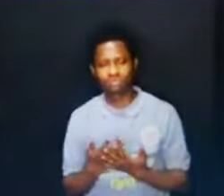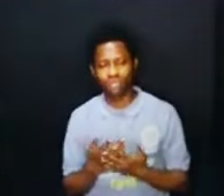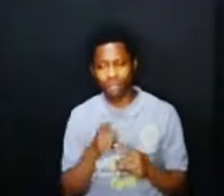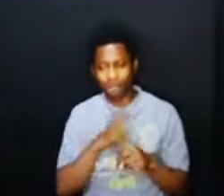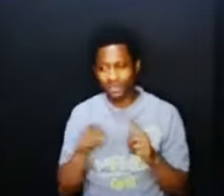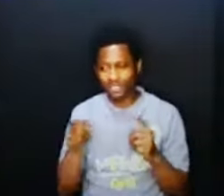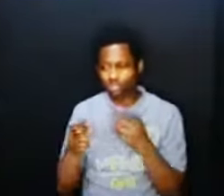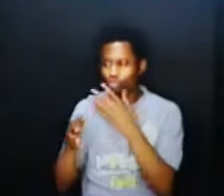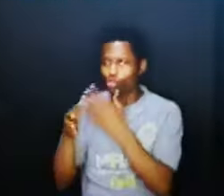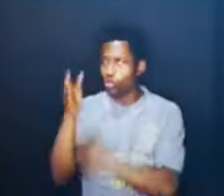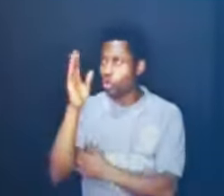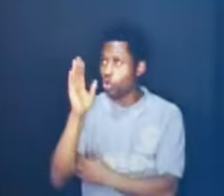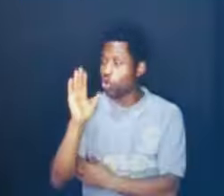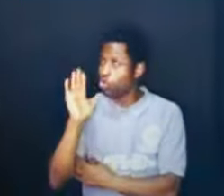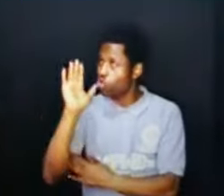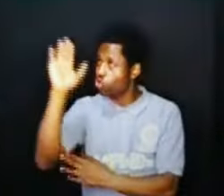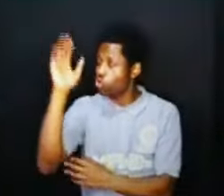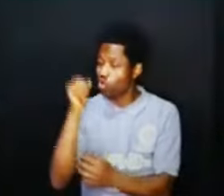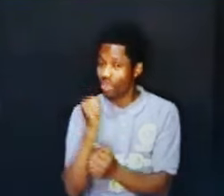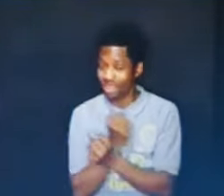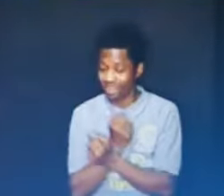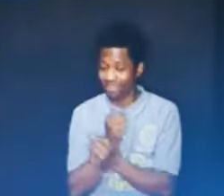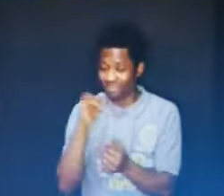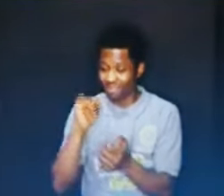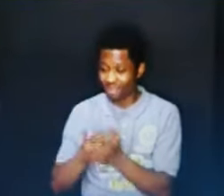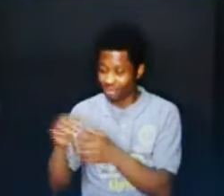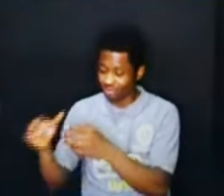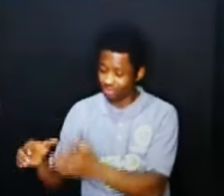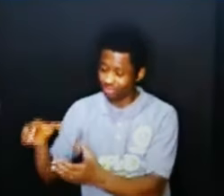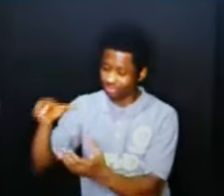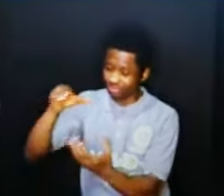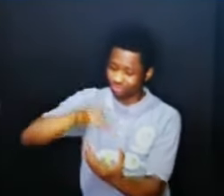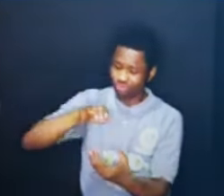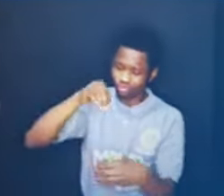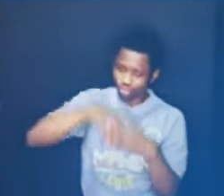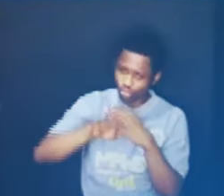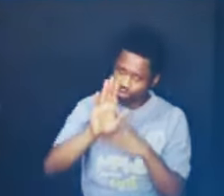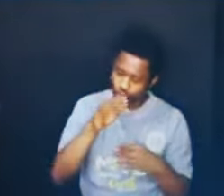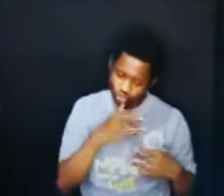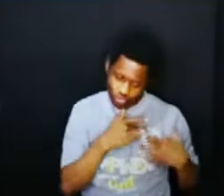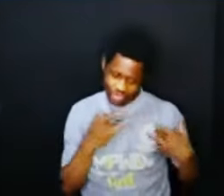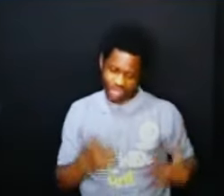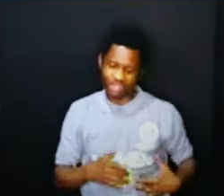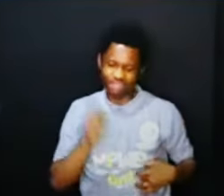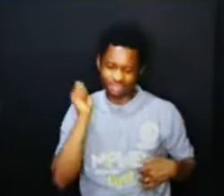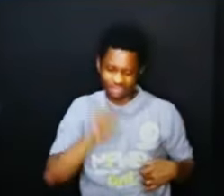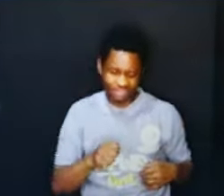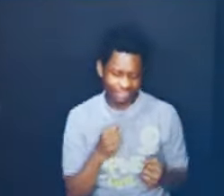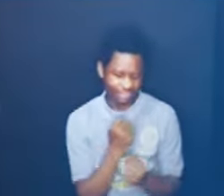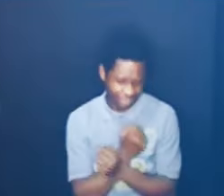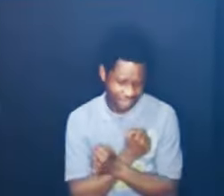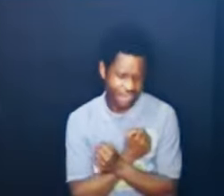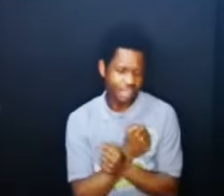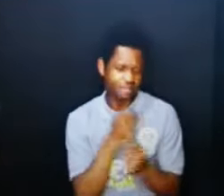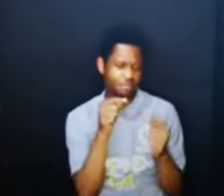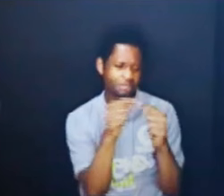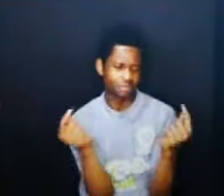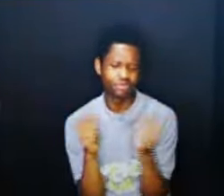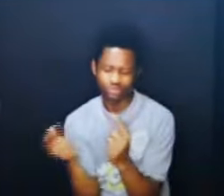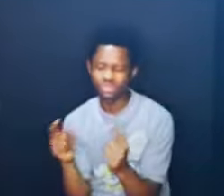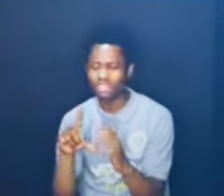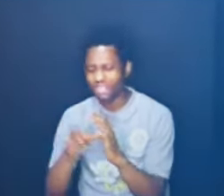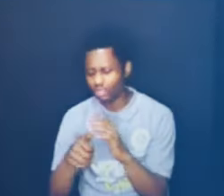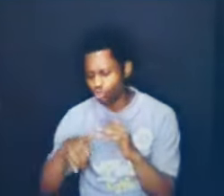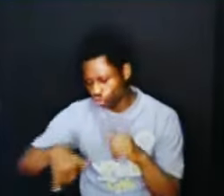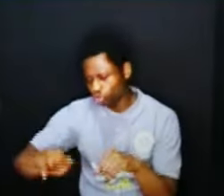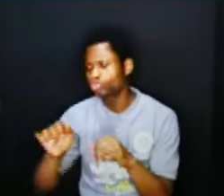of God that is poured in your heart can love the enemy and do good to those who despise.